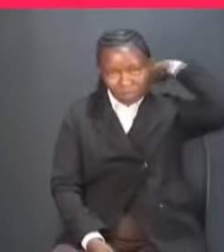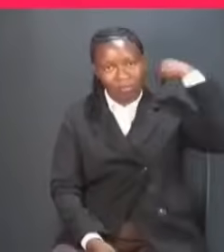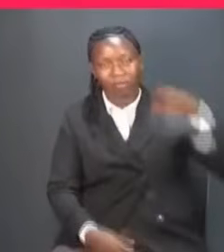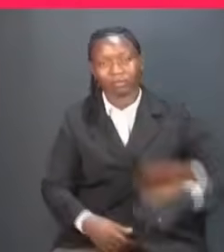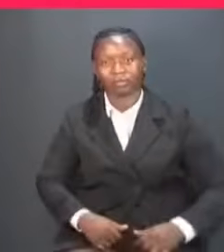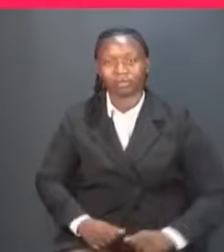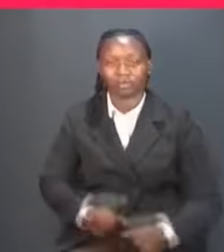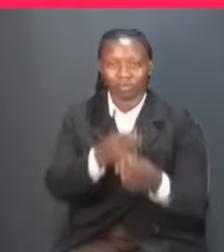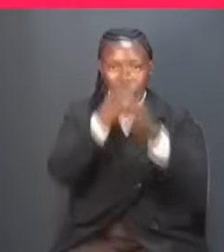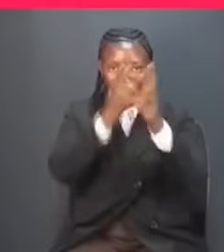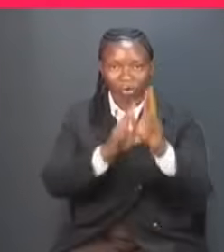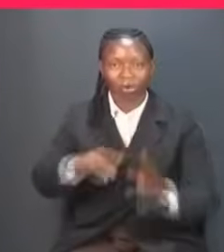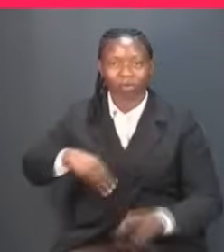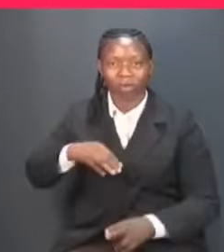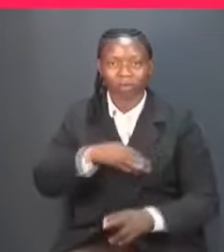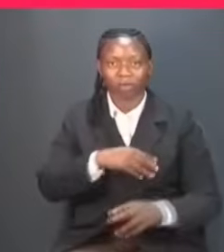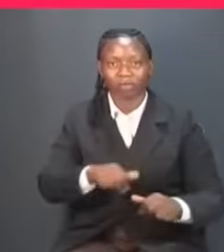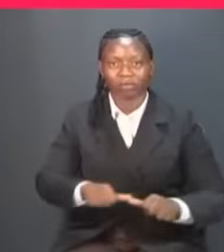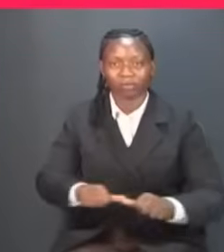Honorable members, we proceed.